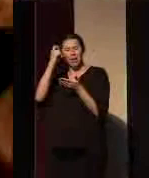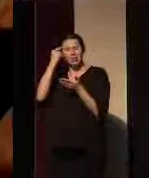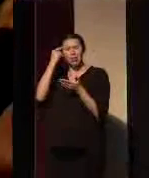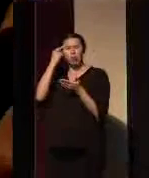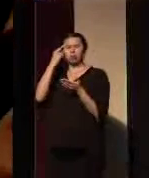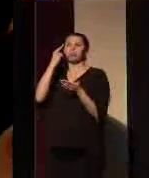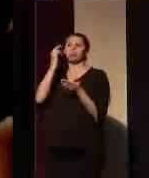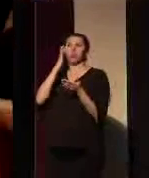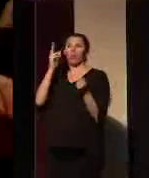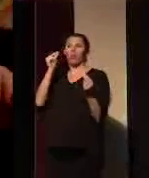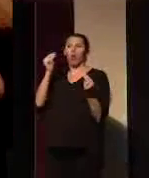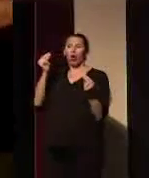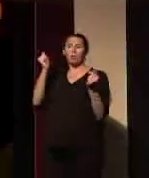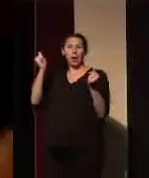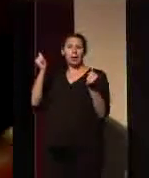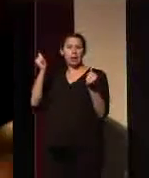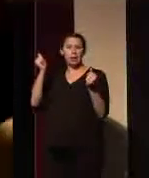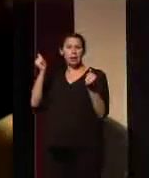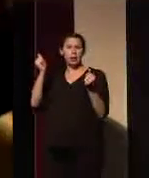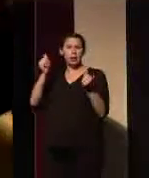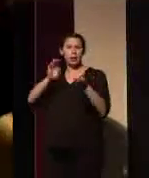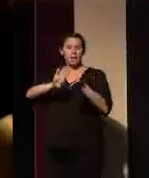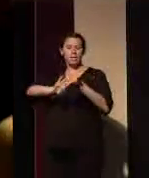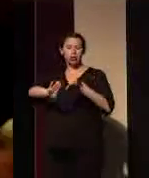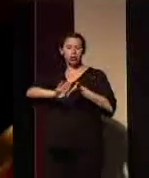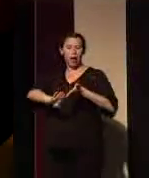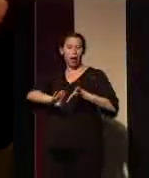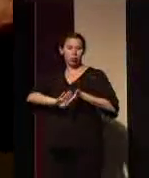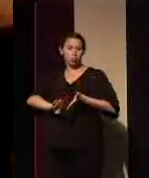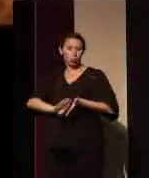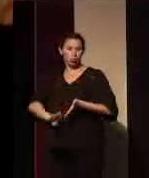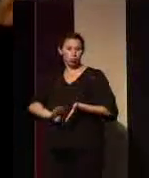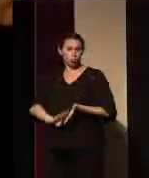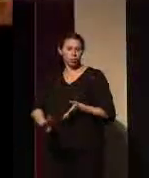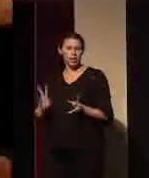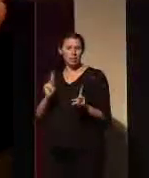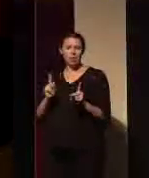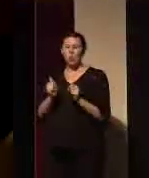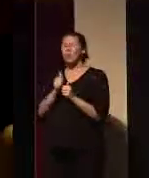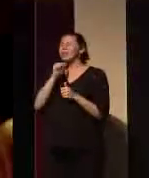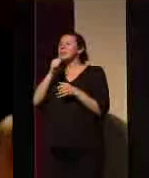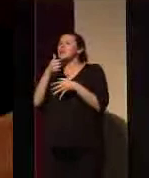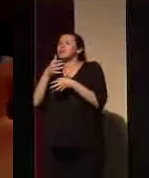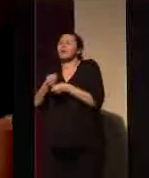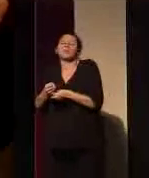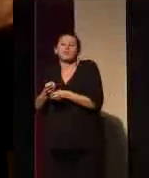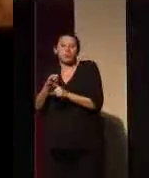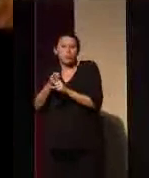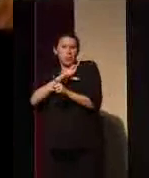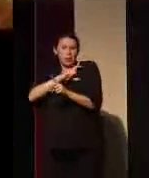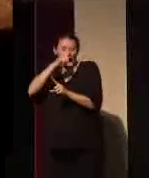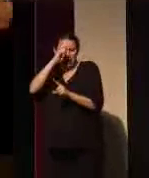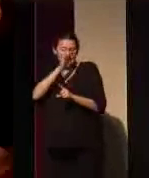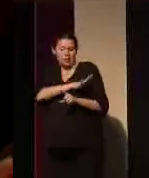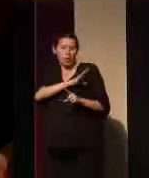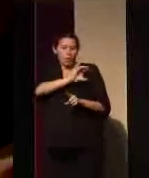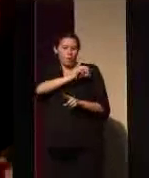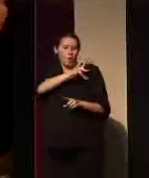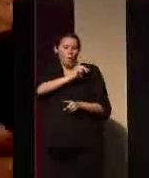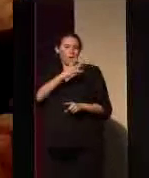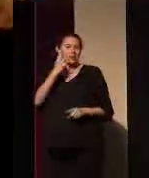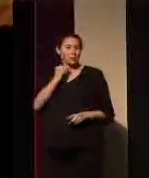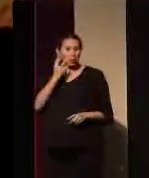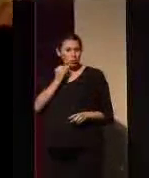will automatically filter out anyone who has any mistrust in the police because of their own experiences. So